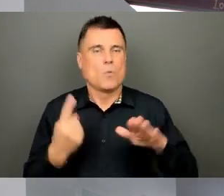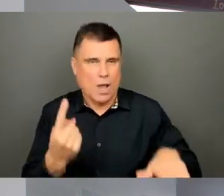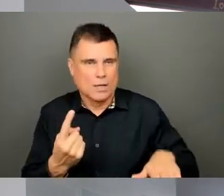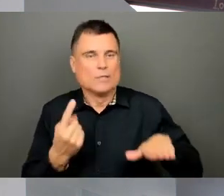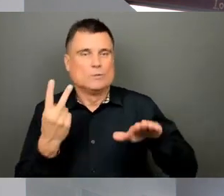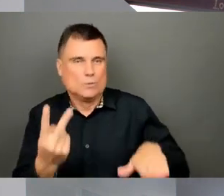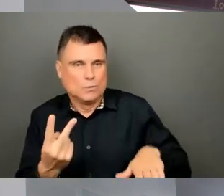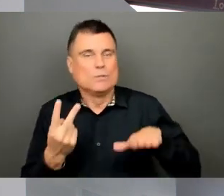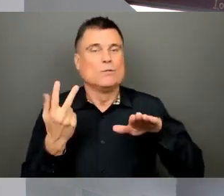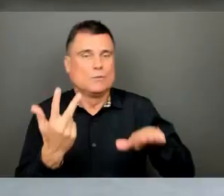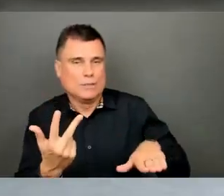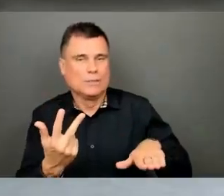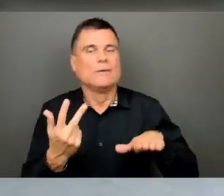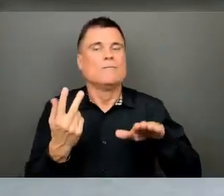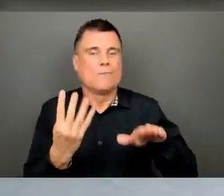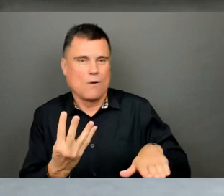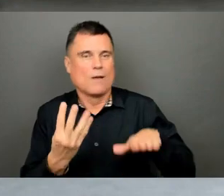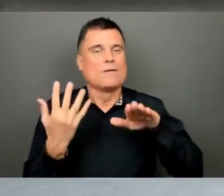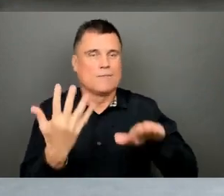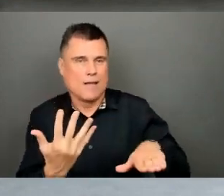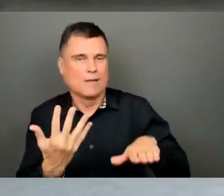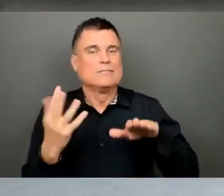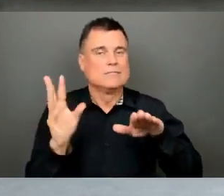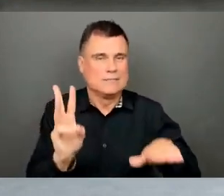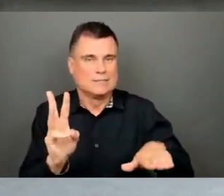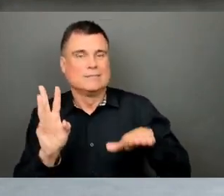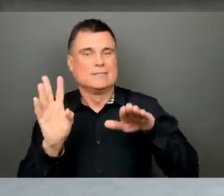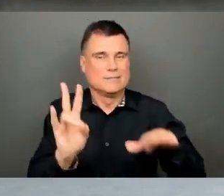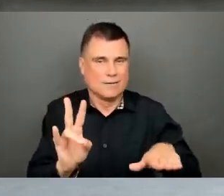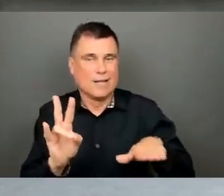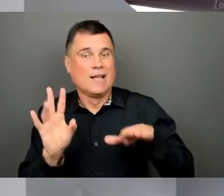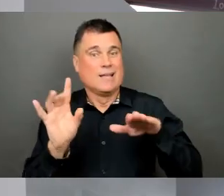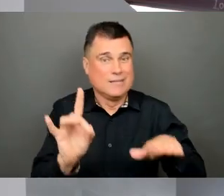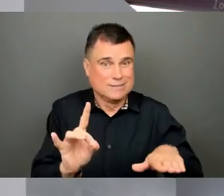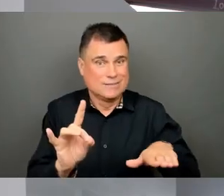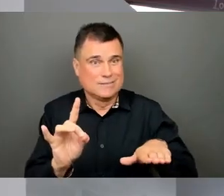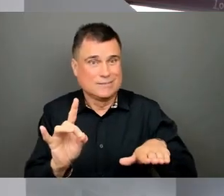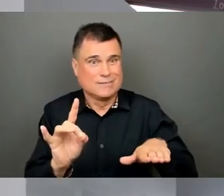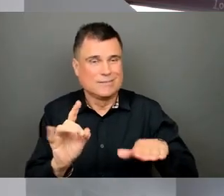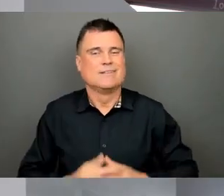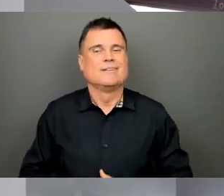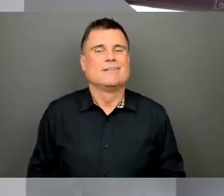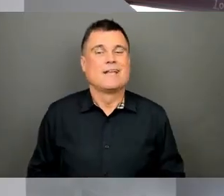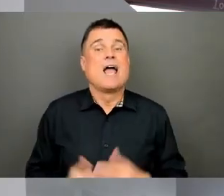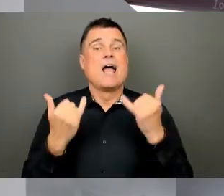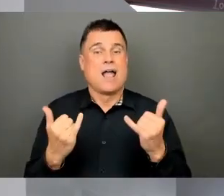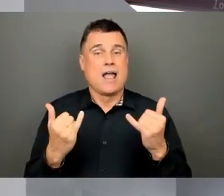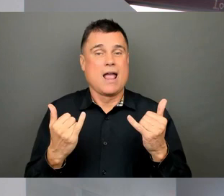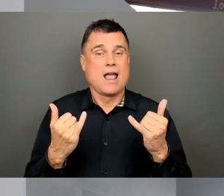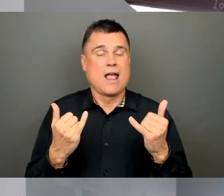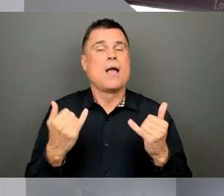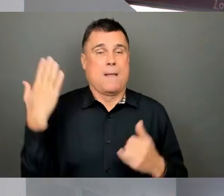2, 3, and 4, 5, 6, 7, and 8. Bounce. Back